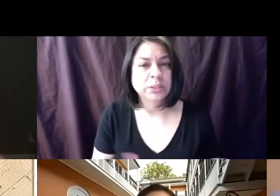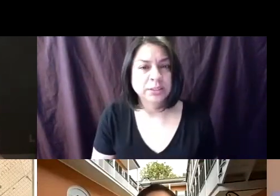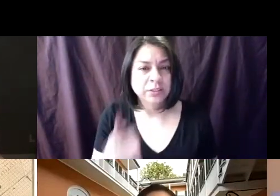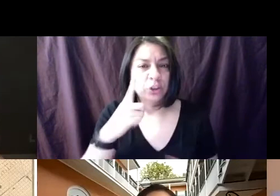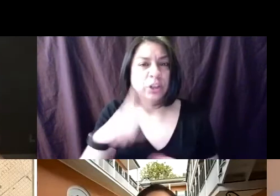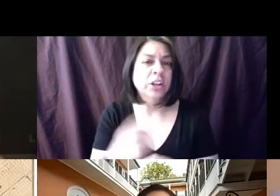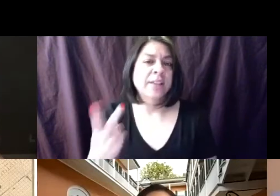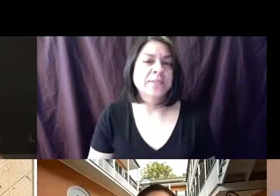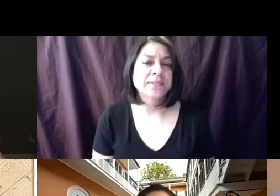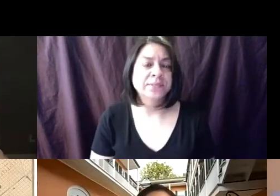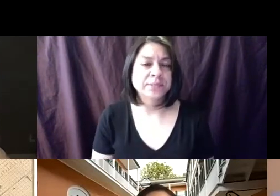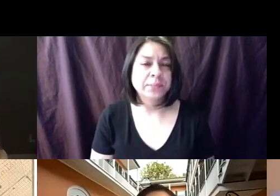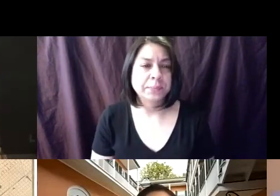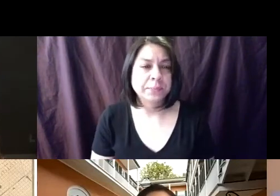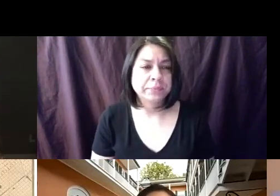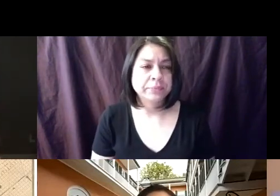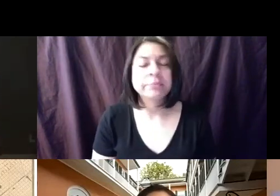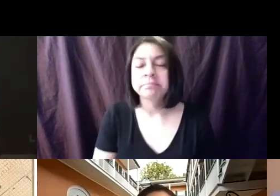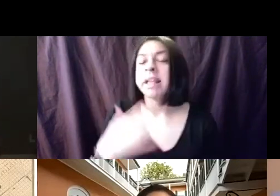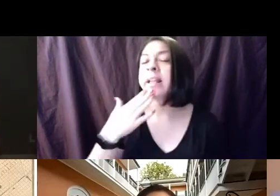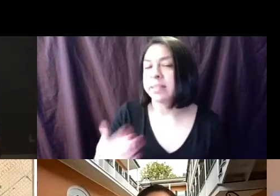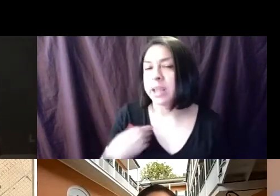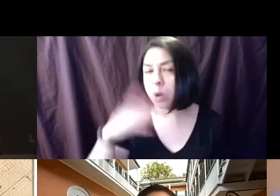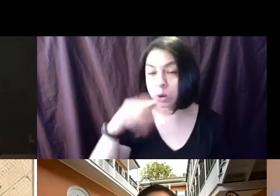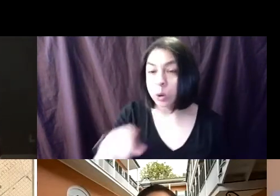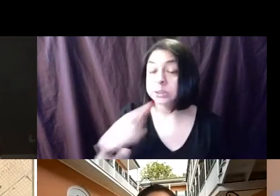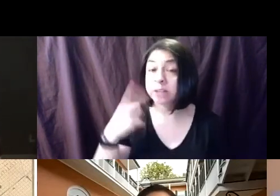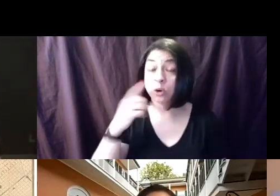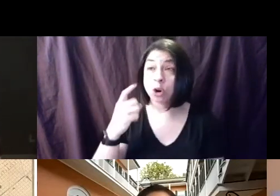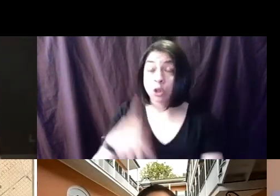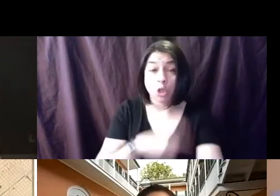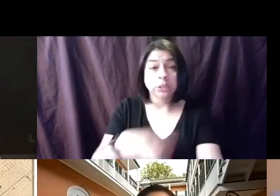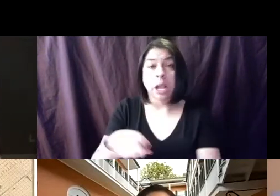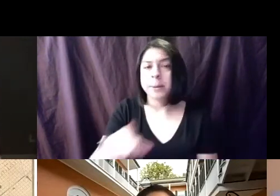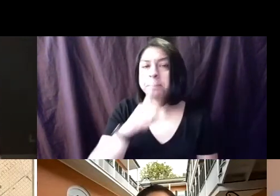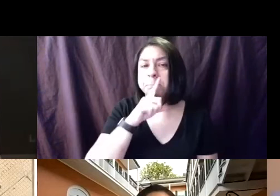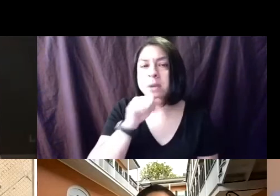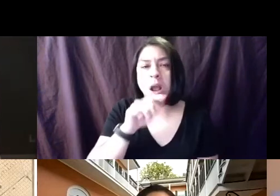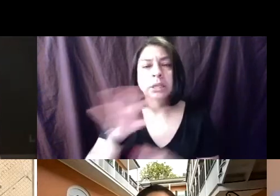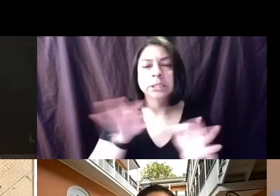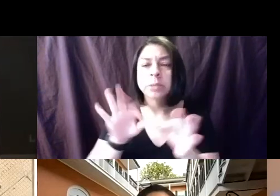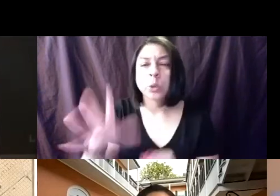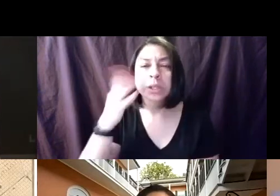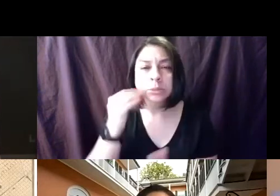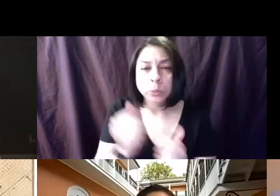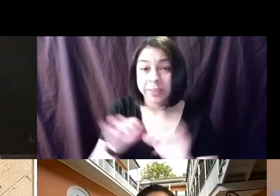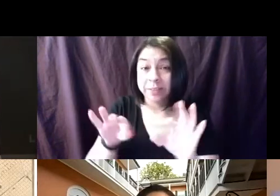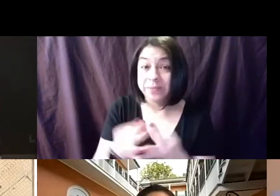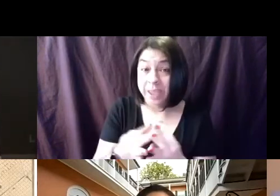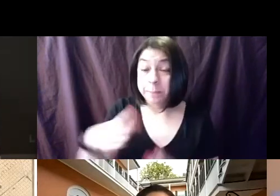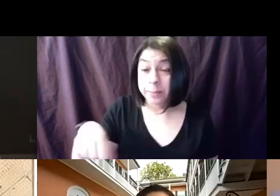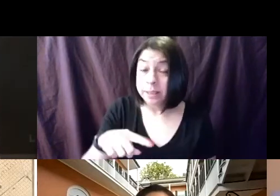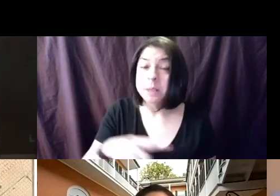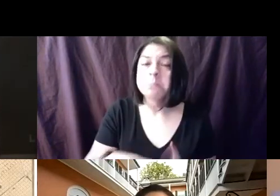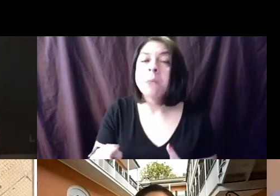Thank you. Now, I know you've said that for a long time you didn't talk about your experiences with your family, but